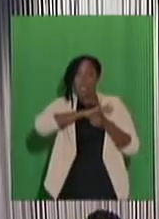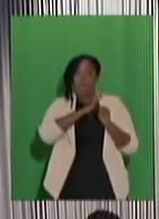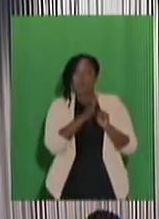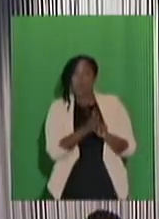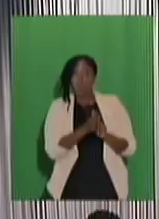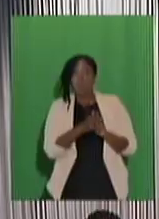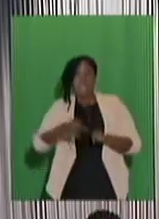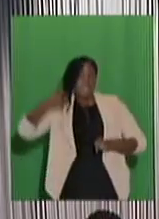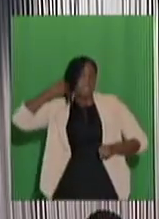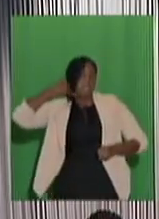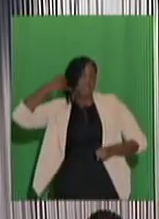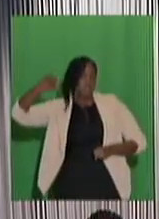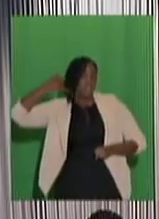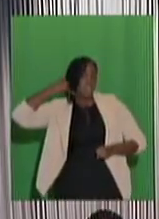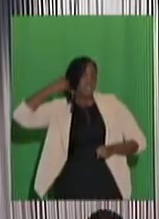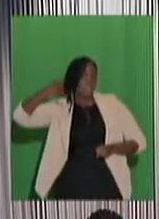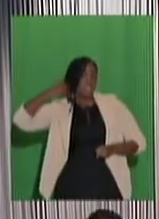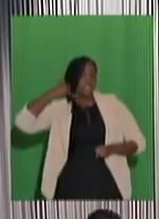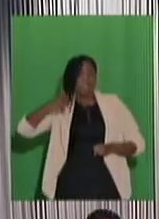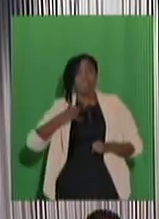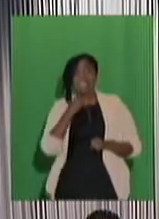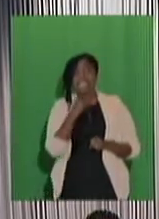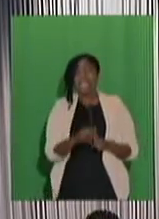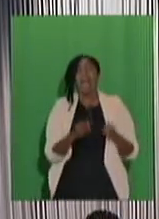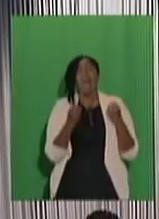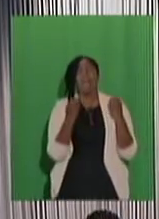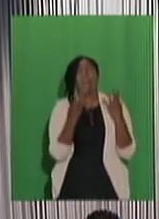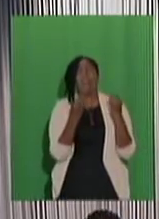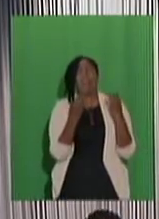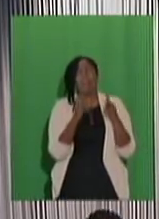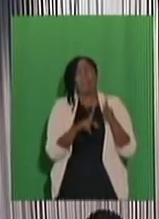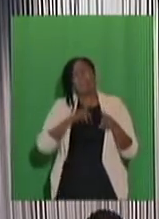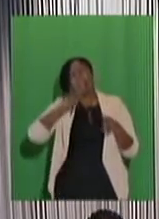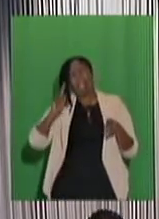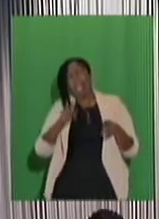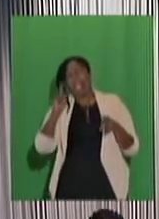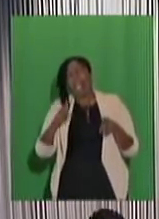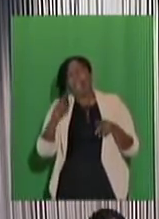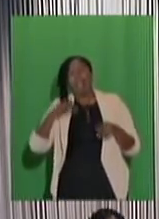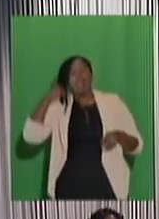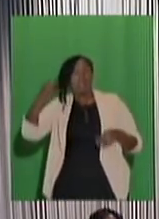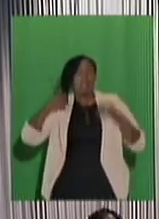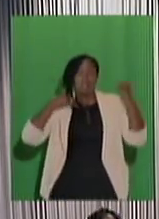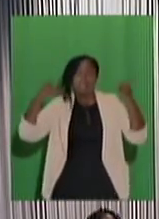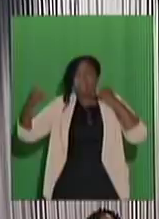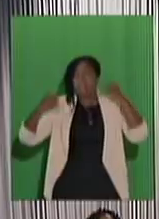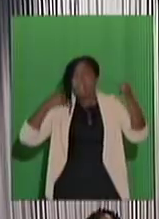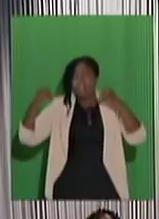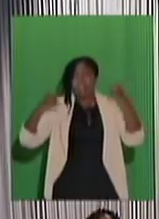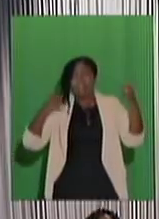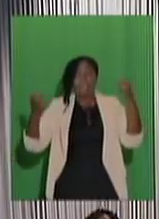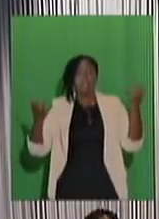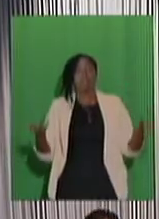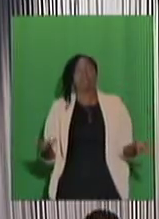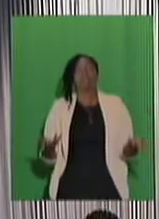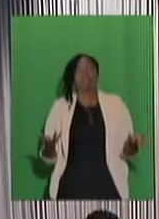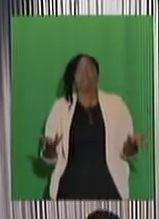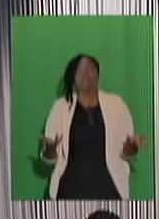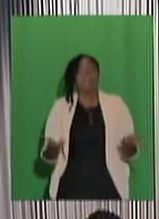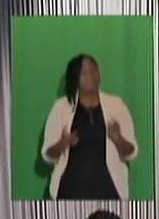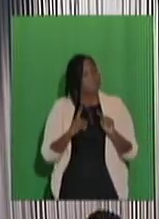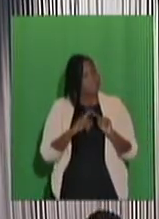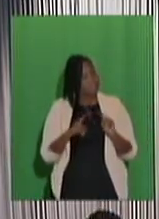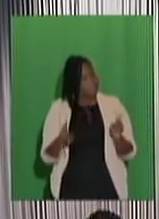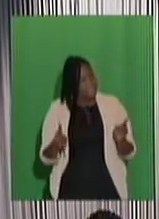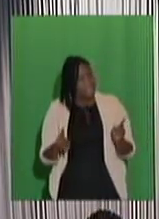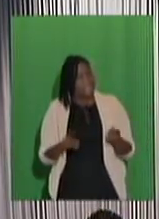earlier this week that it has been bombarded with calls. Trying to measure the success of it, has any hotline calls led